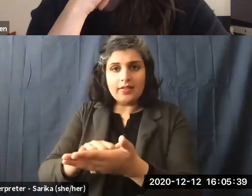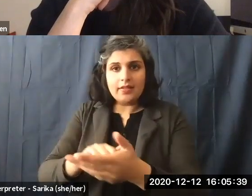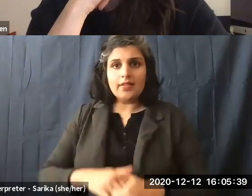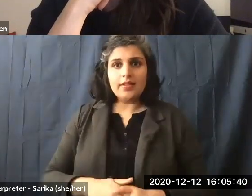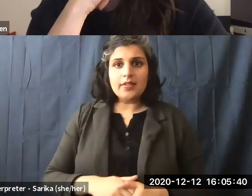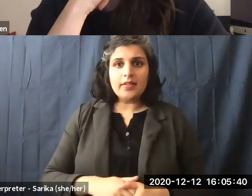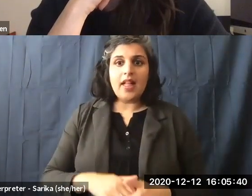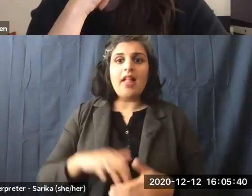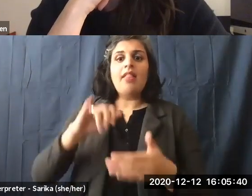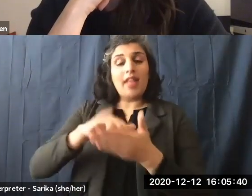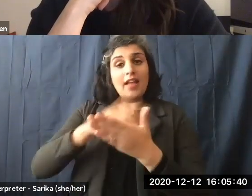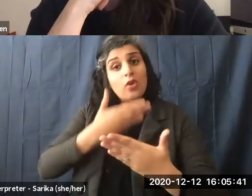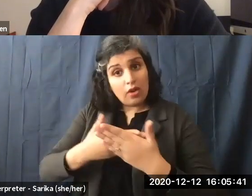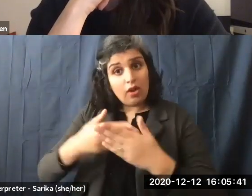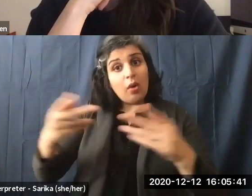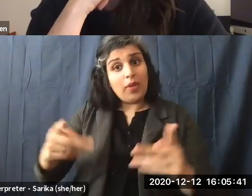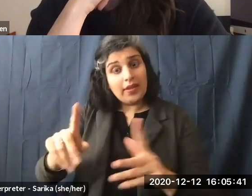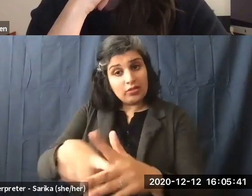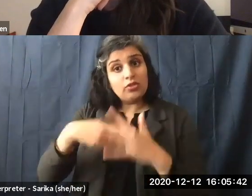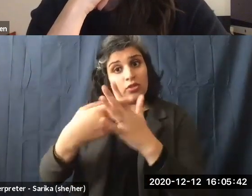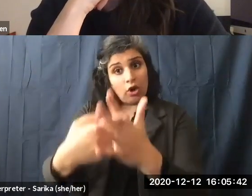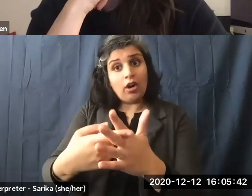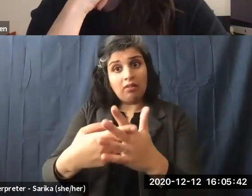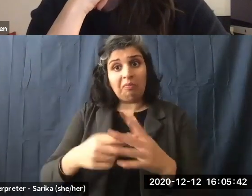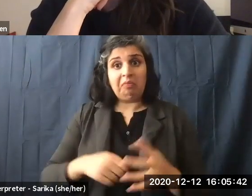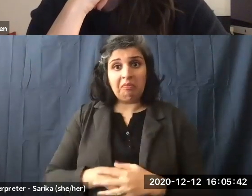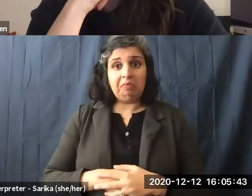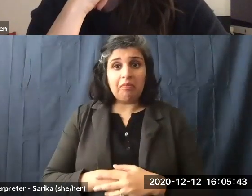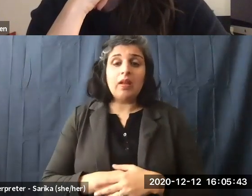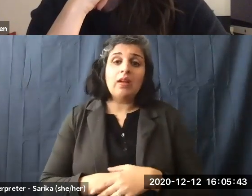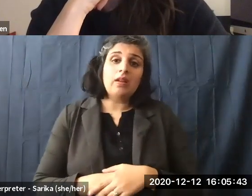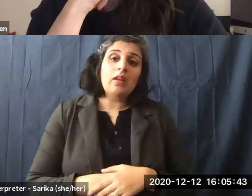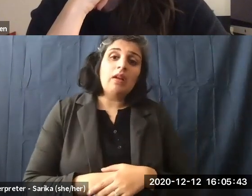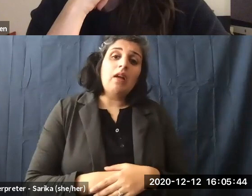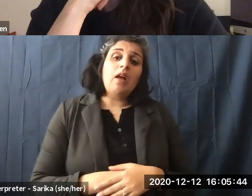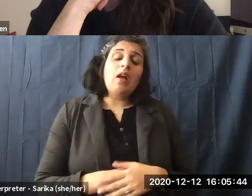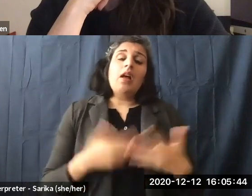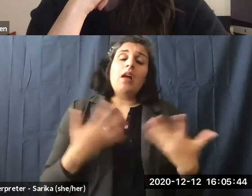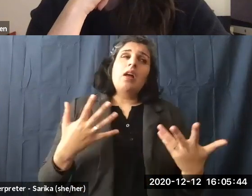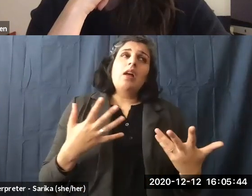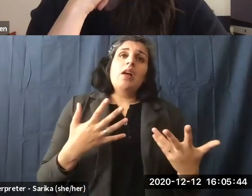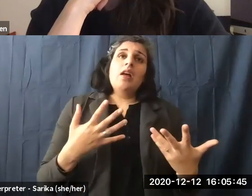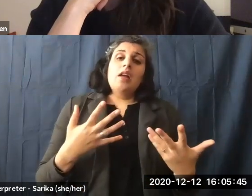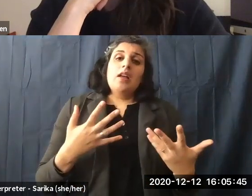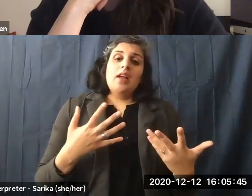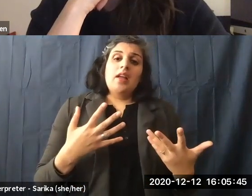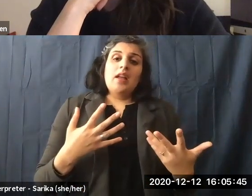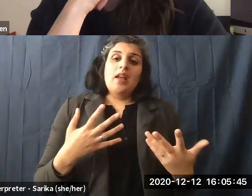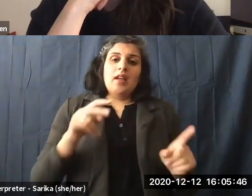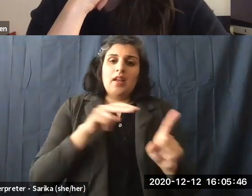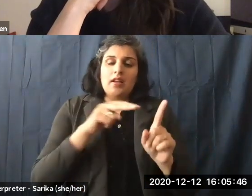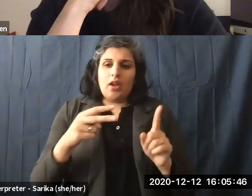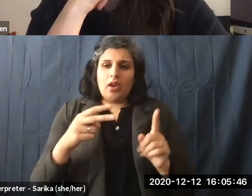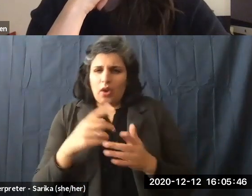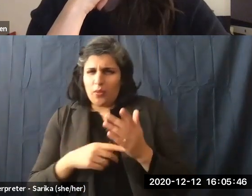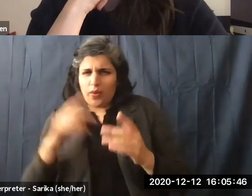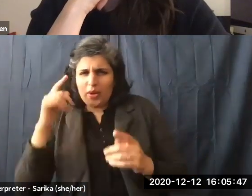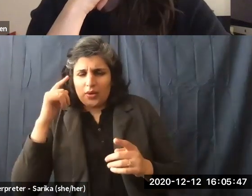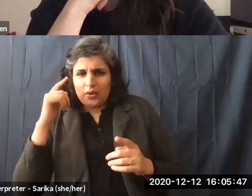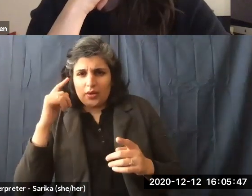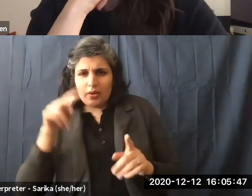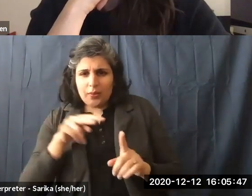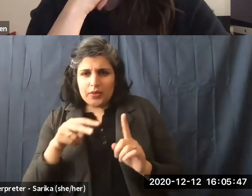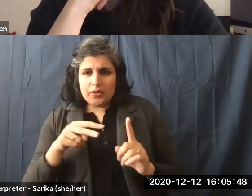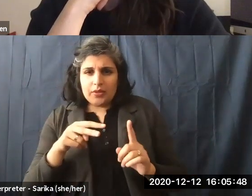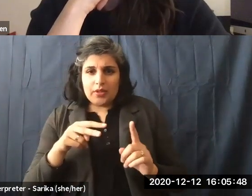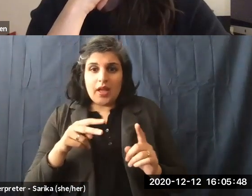That's a good place to start. I, you know, I do think, and I'm speaking from particular perspective here, somebody come who comes from a place